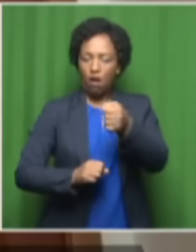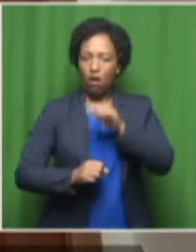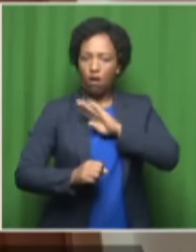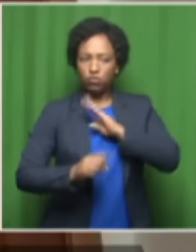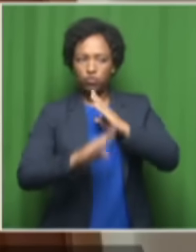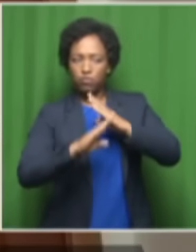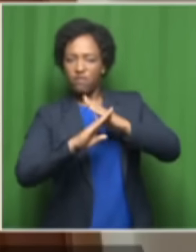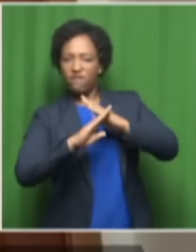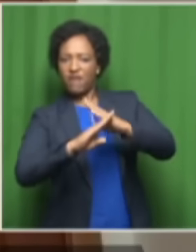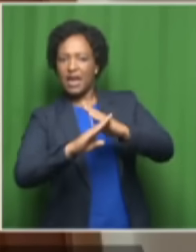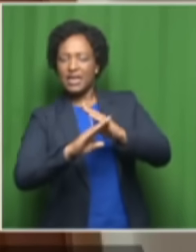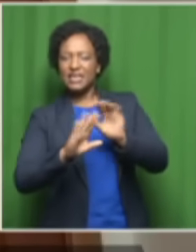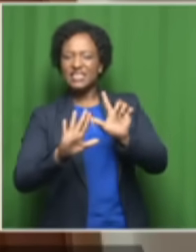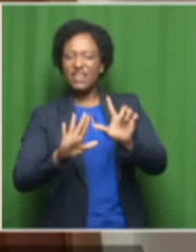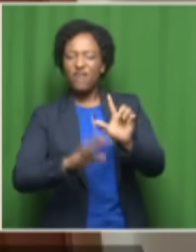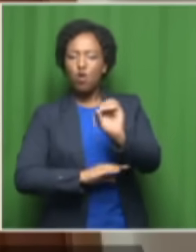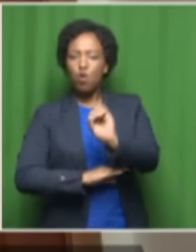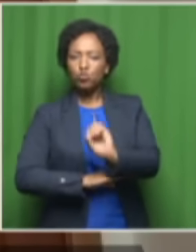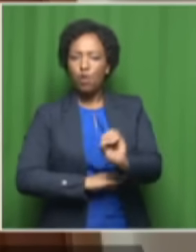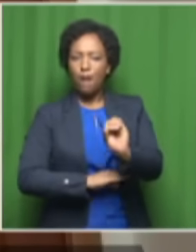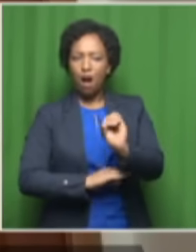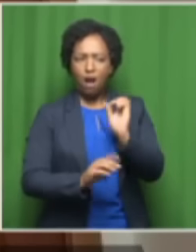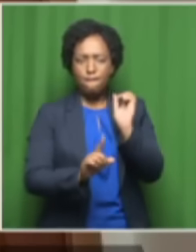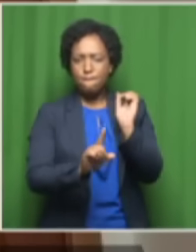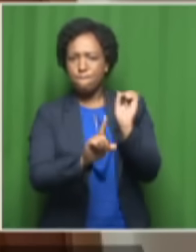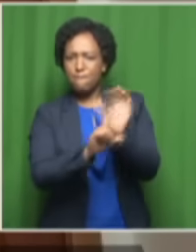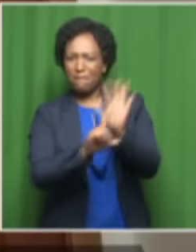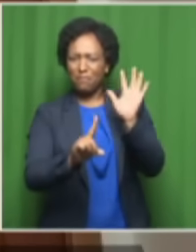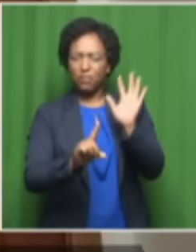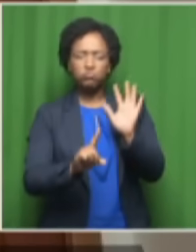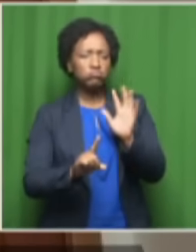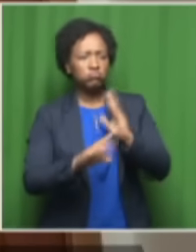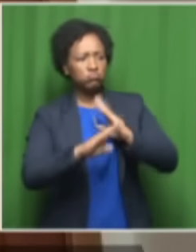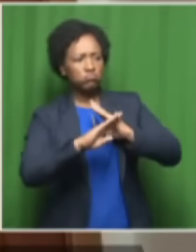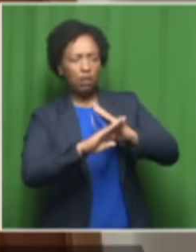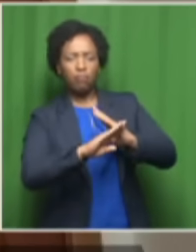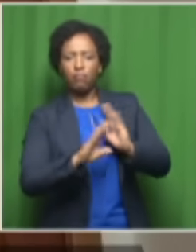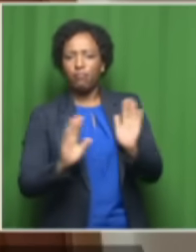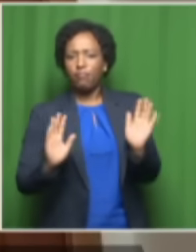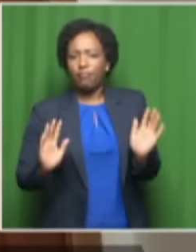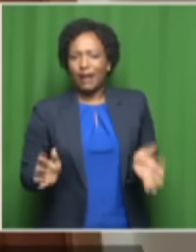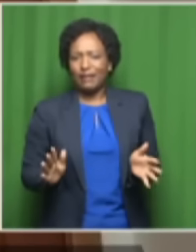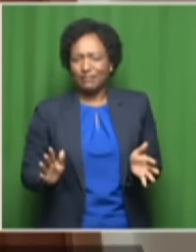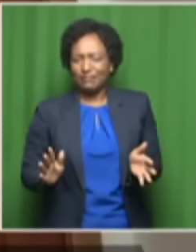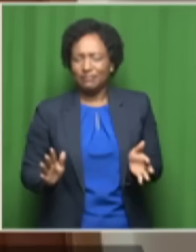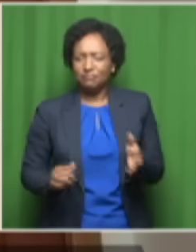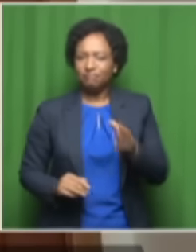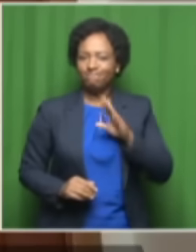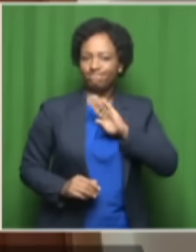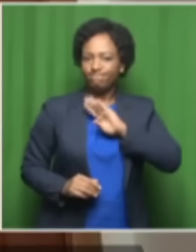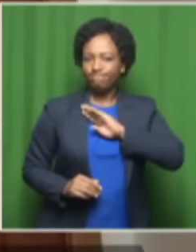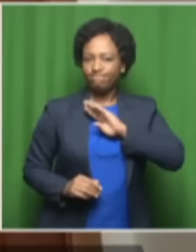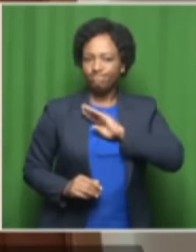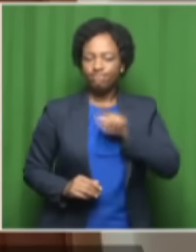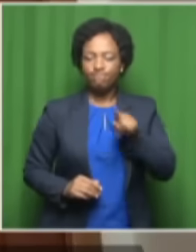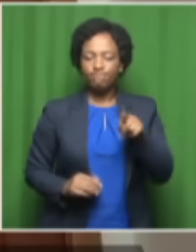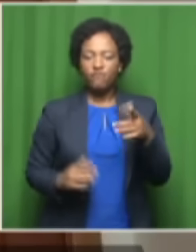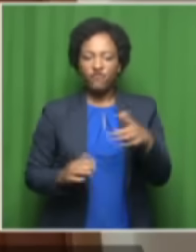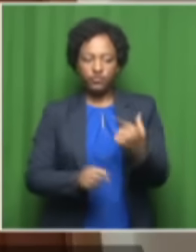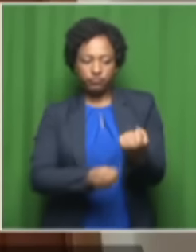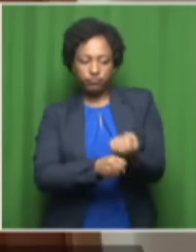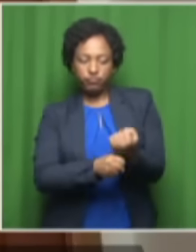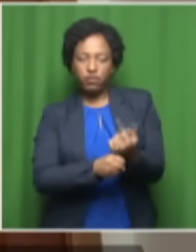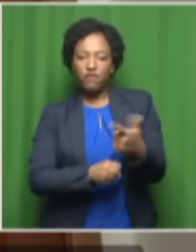another 7th of October from taking place, and that ceasing military operations would place